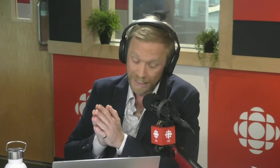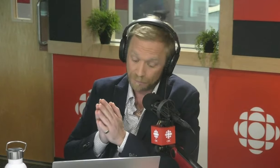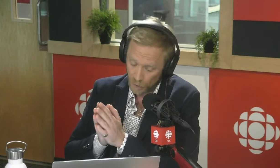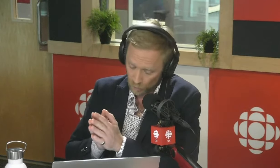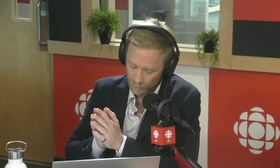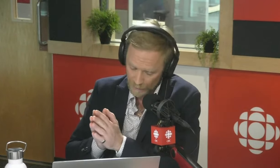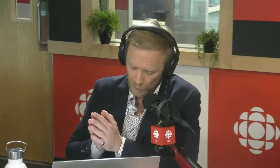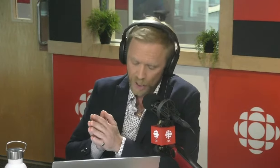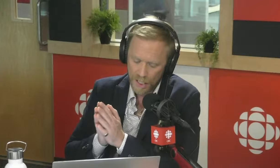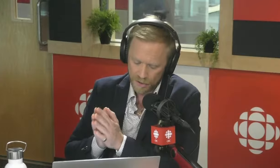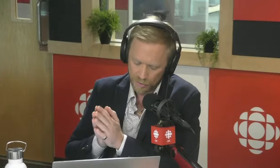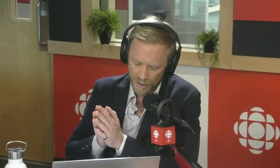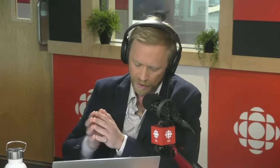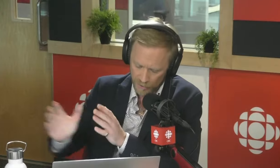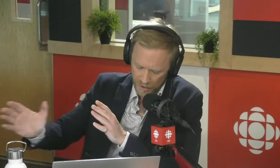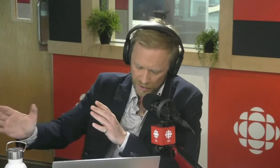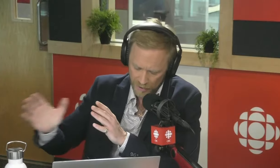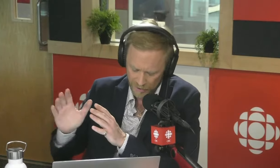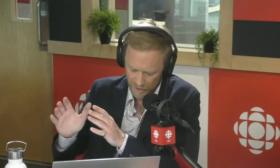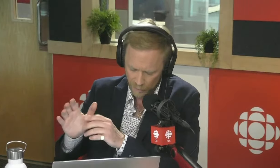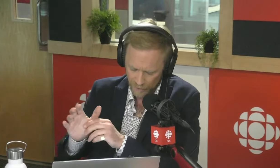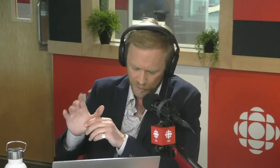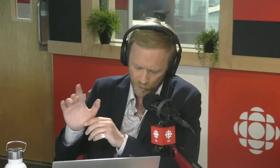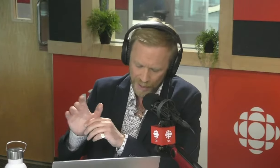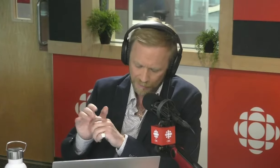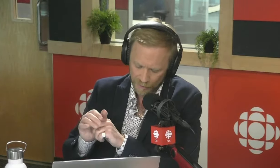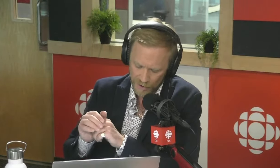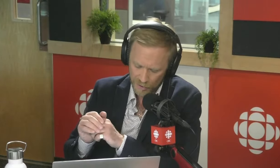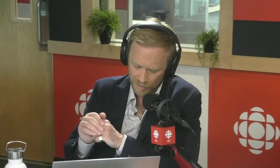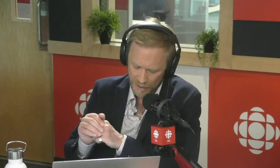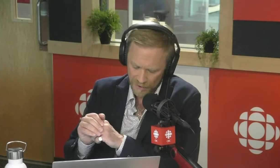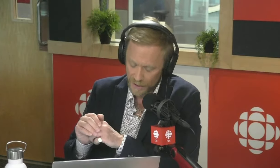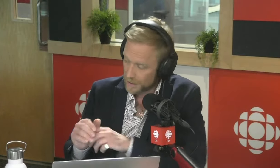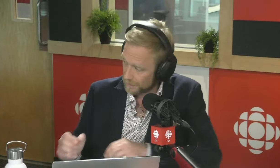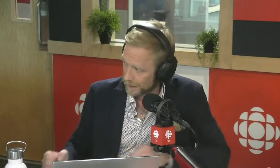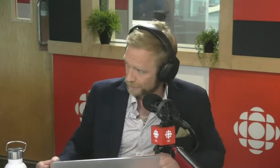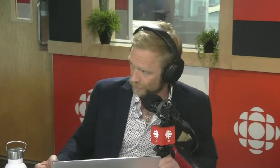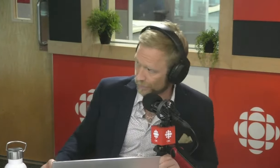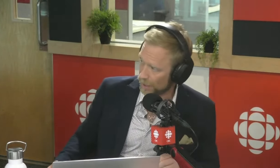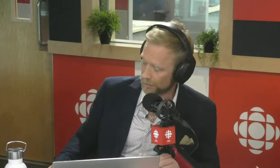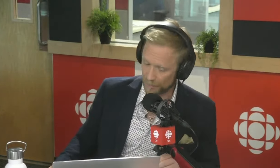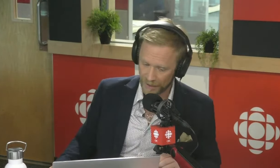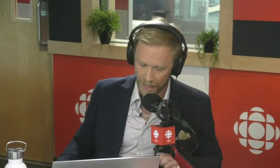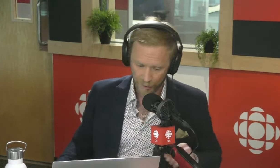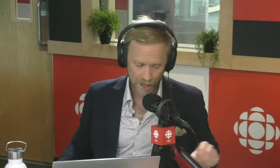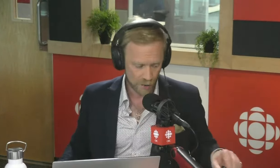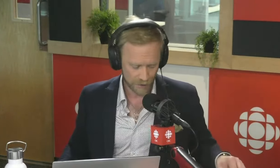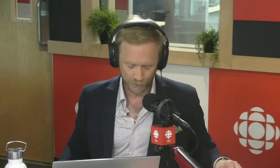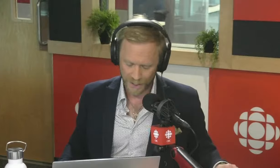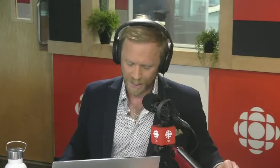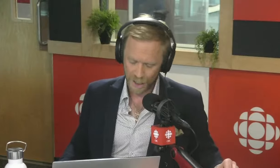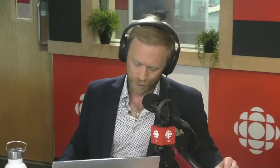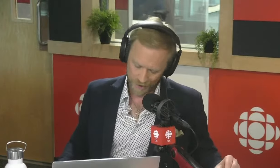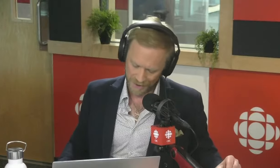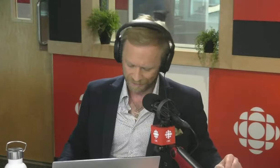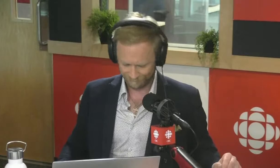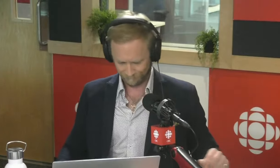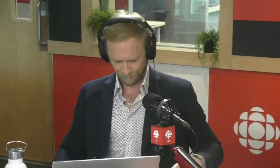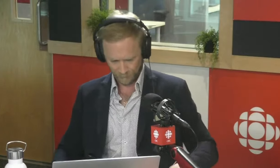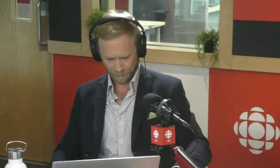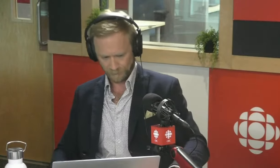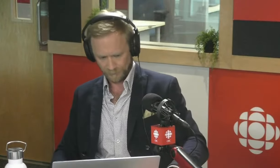the government imploring people to get out. Justin is going to stick with us right after this news update coming up to the bottom of the hour with Renee